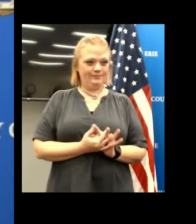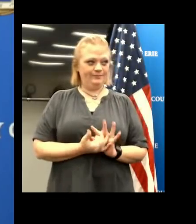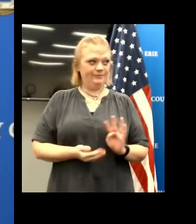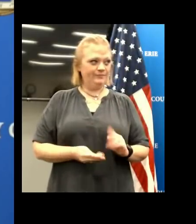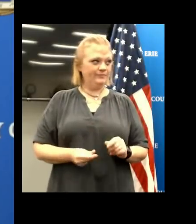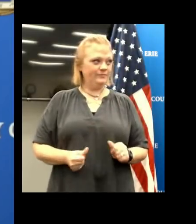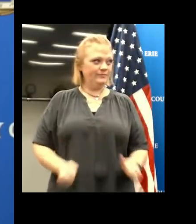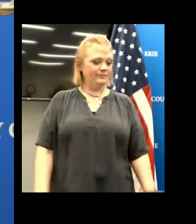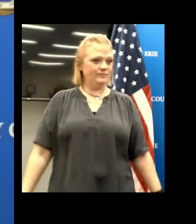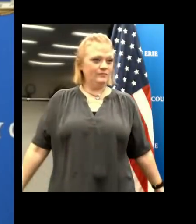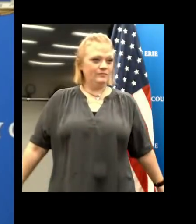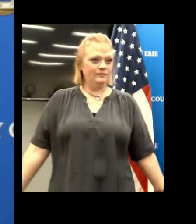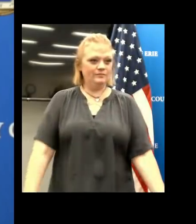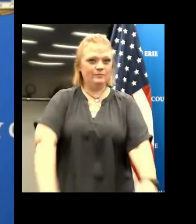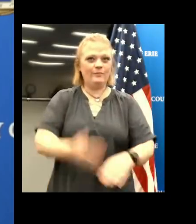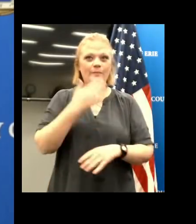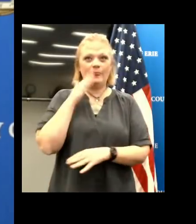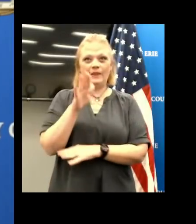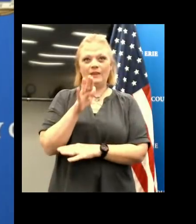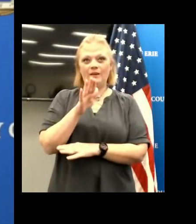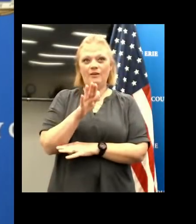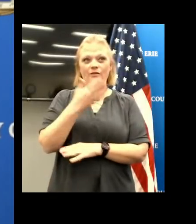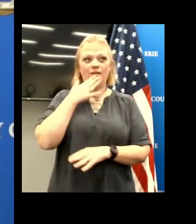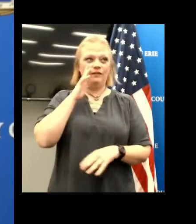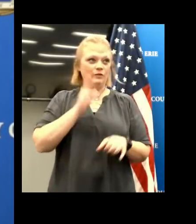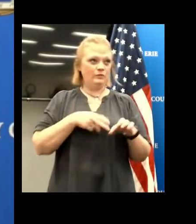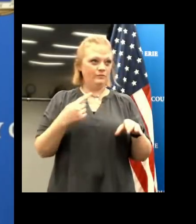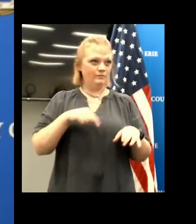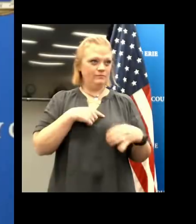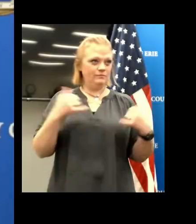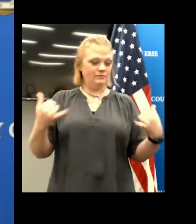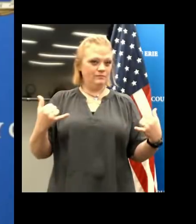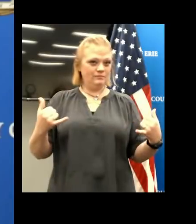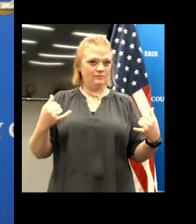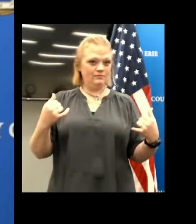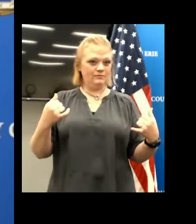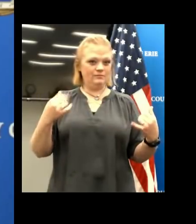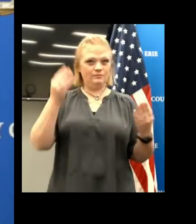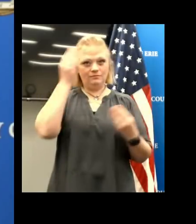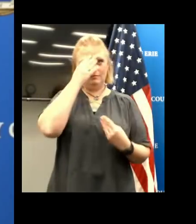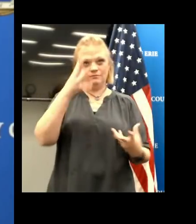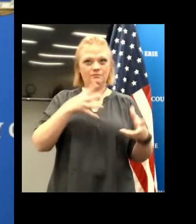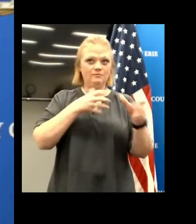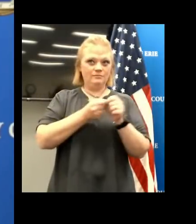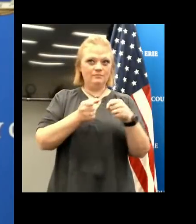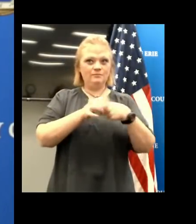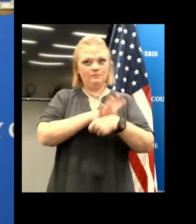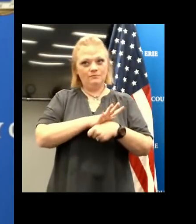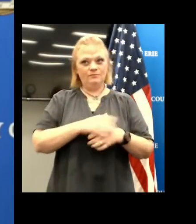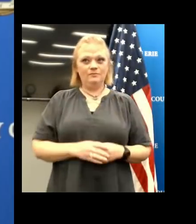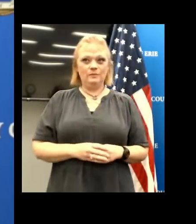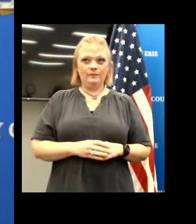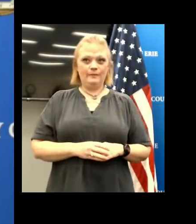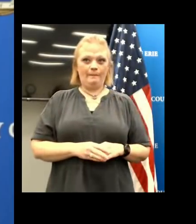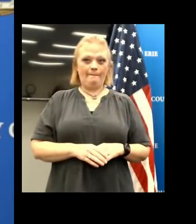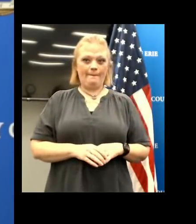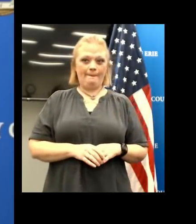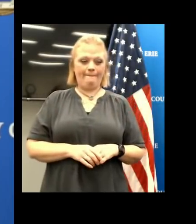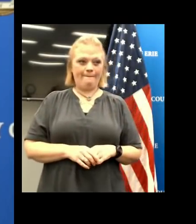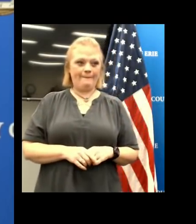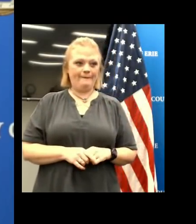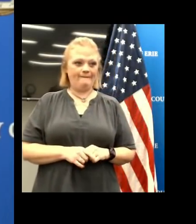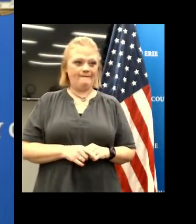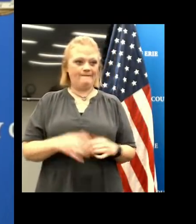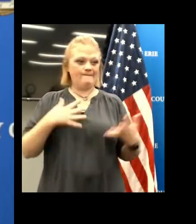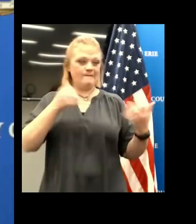All set? Okay. Good afternoon. Thank you for joining us here today as we provide another update on COVID-19. And